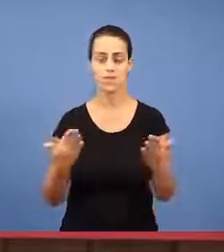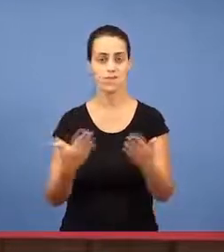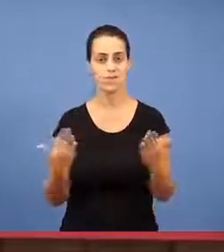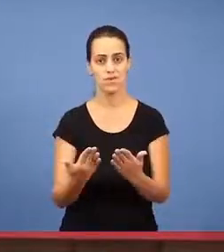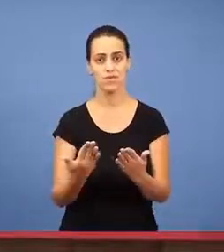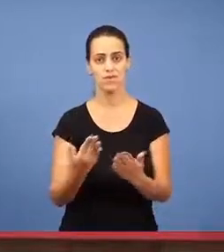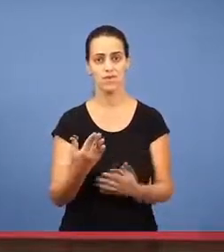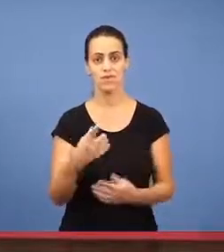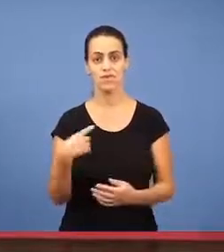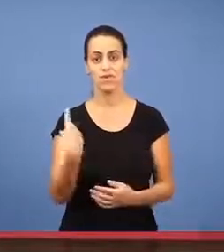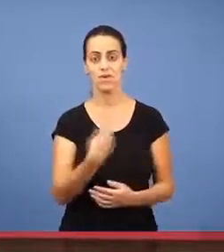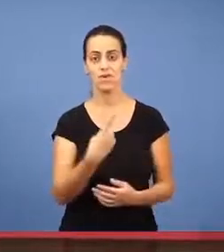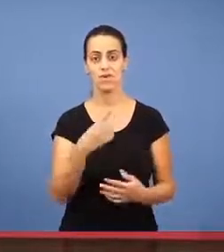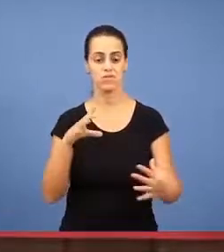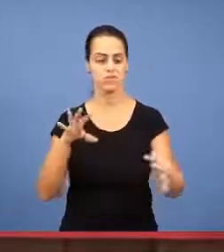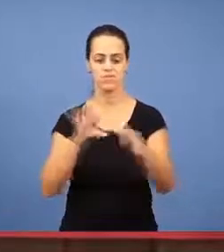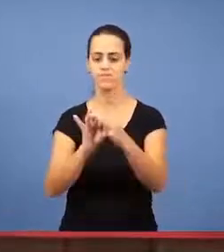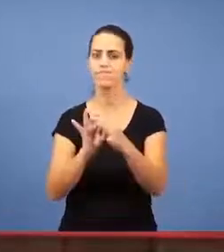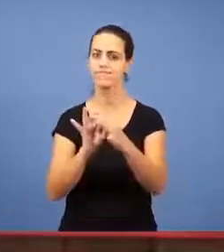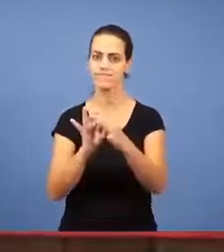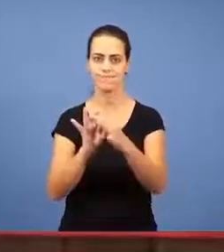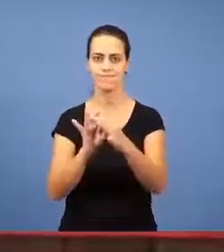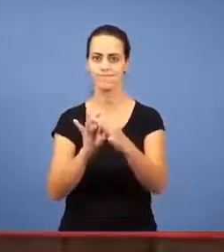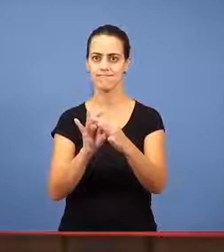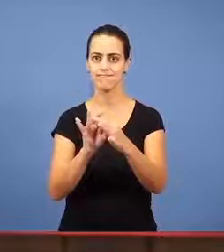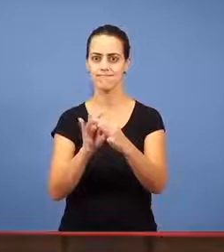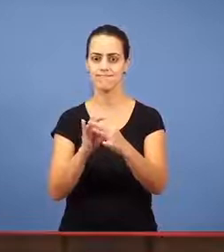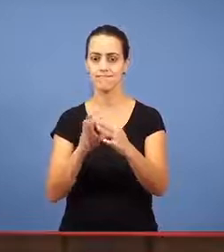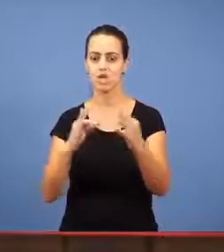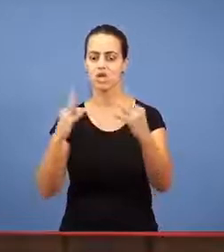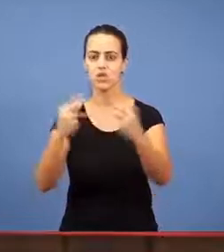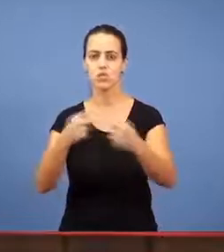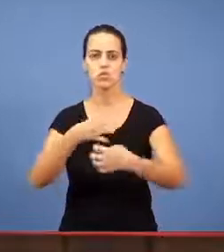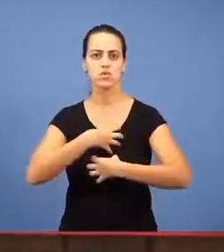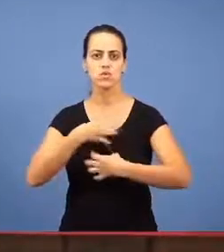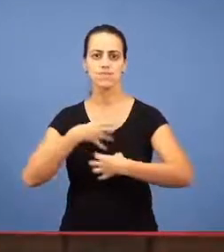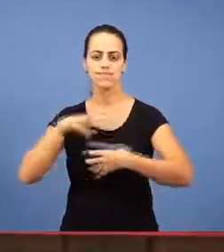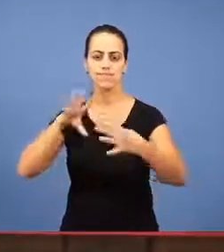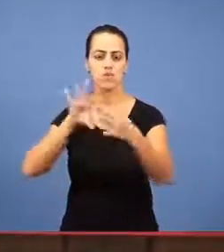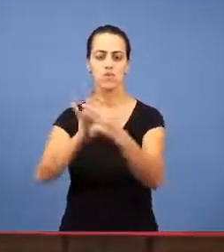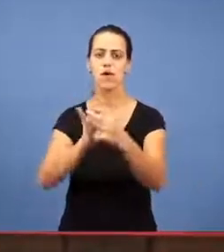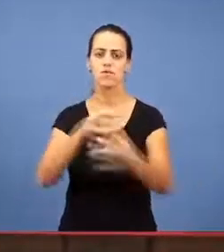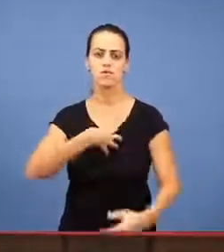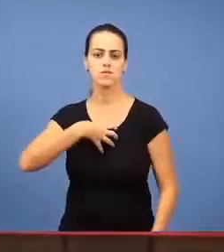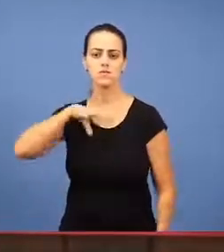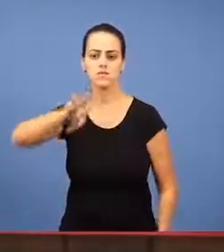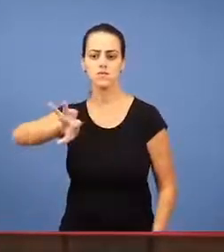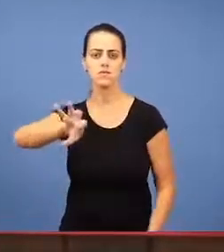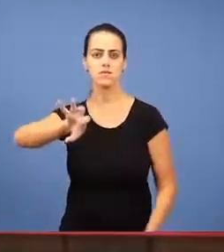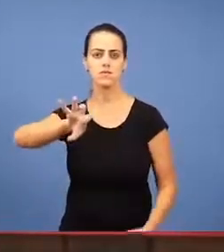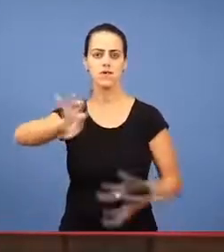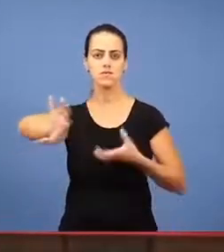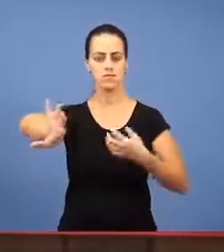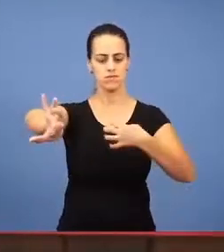Today, we're linked to a body. If you touched one, you touched everybody.